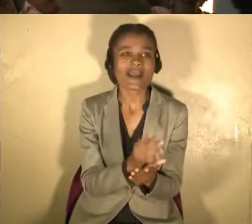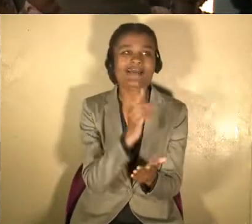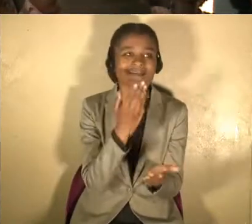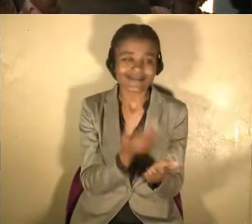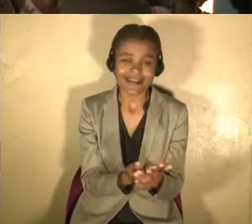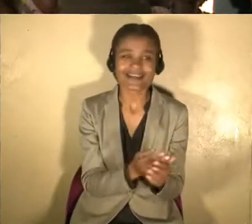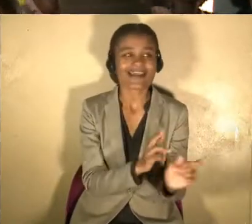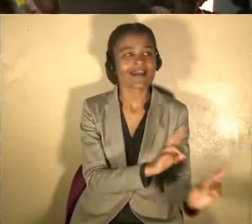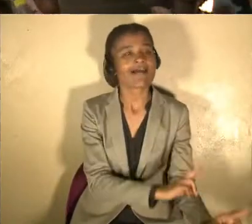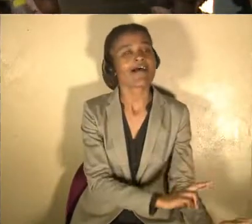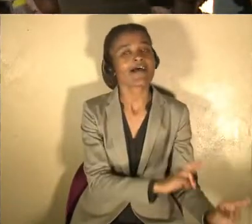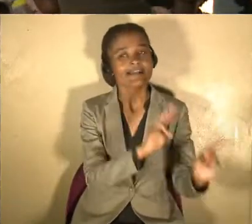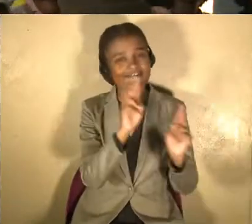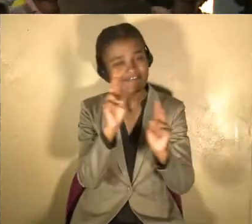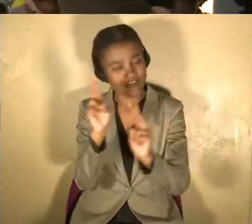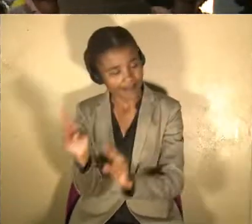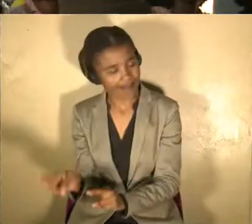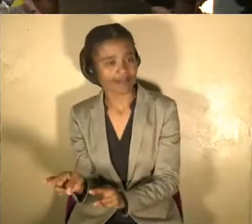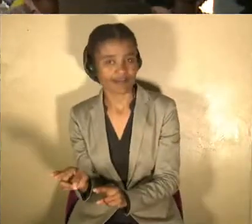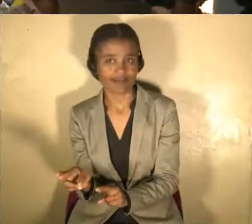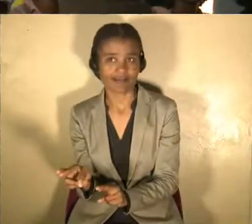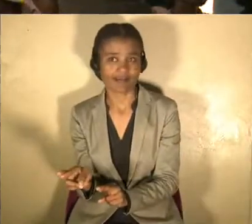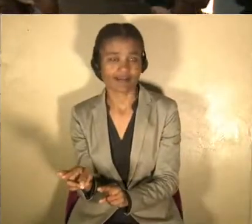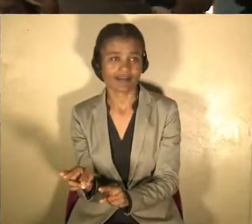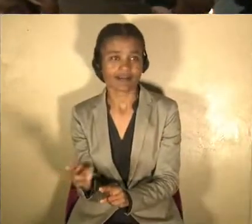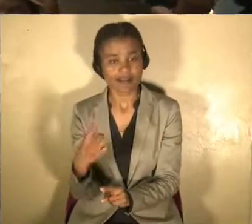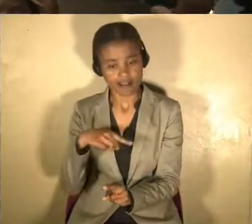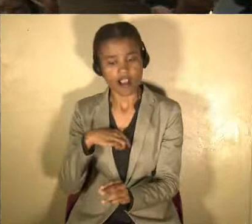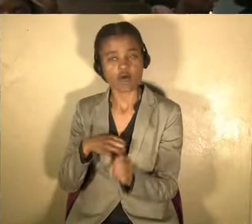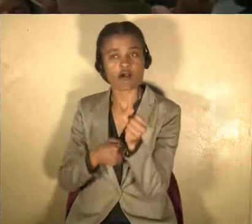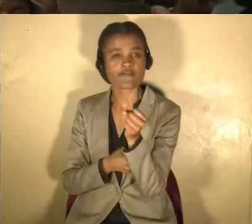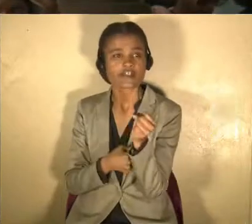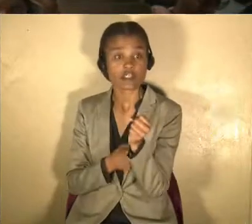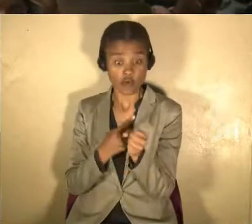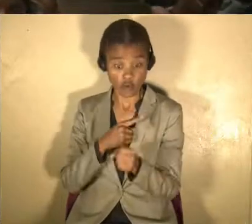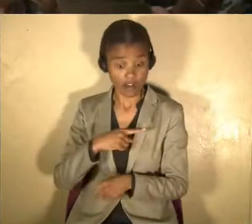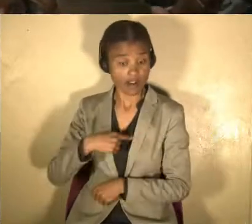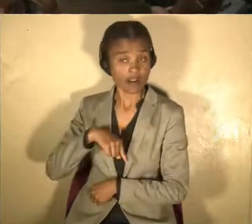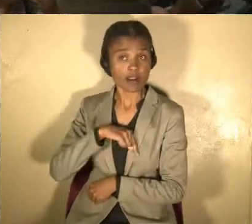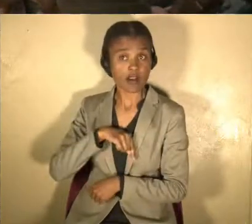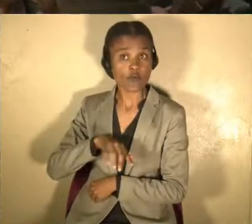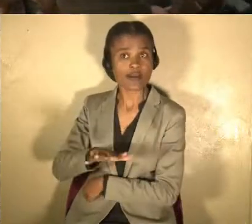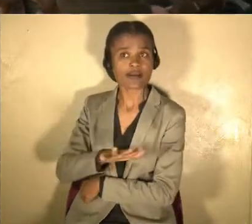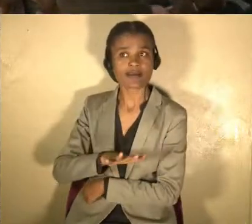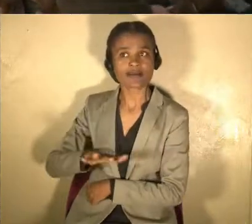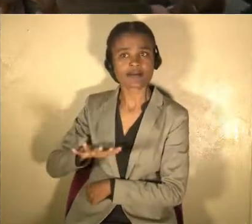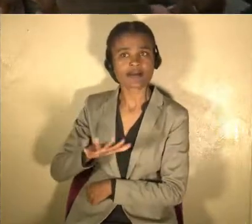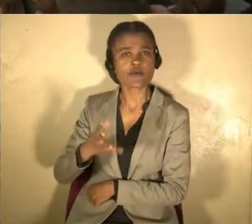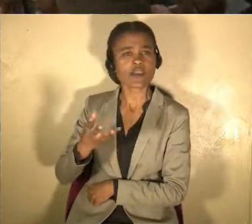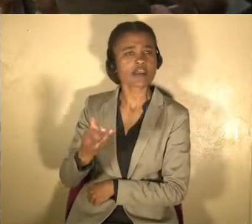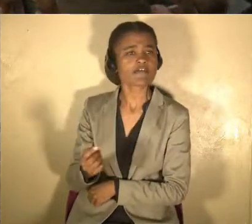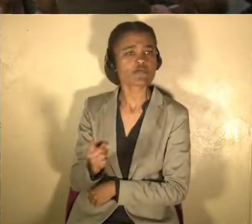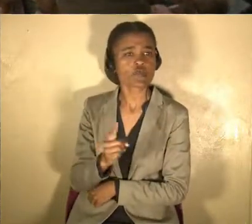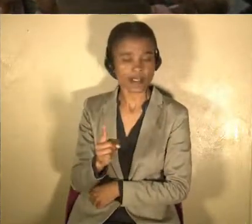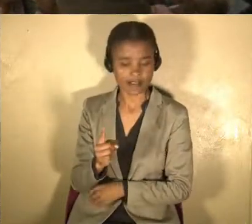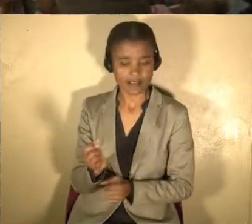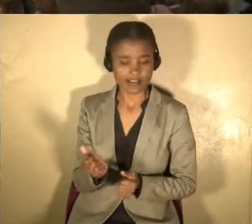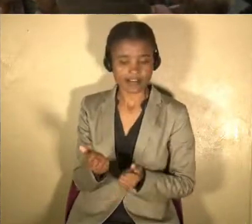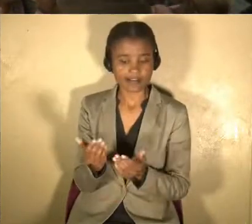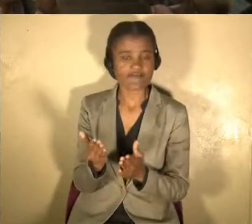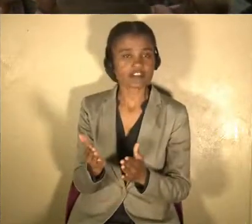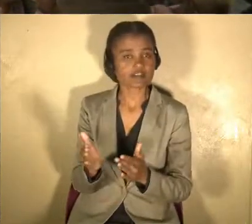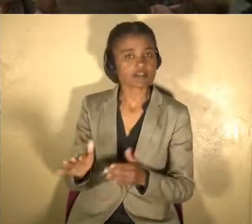di officing. Remember to say, Rona, in our area, we do have service points in each and every